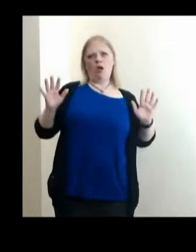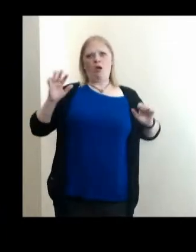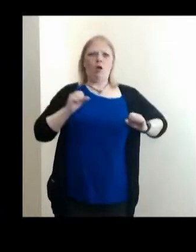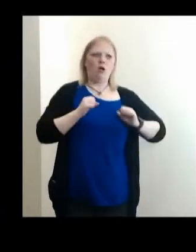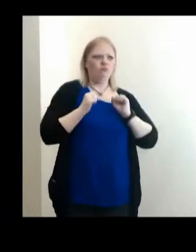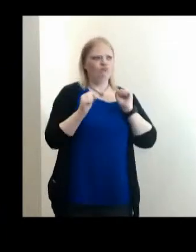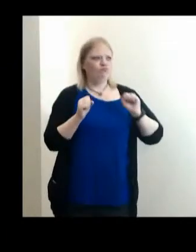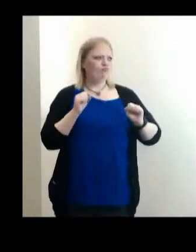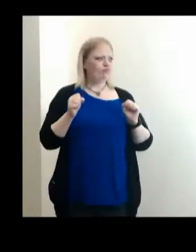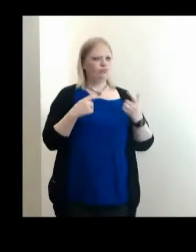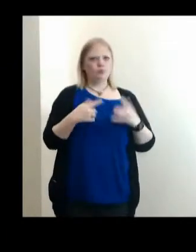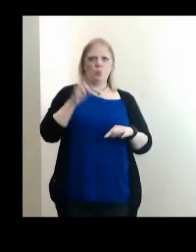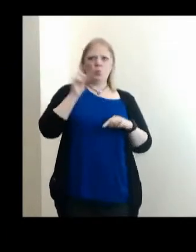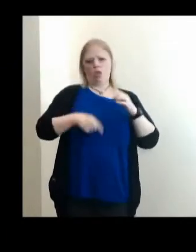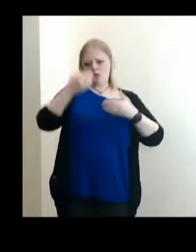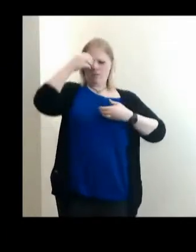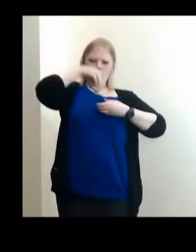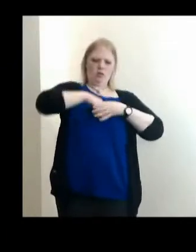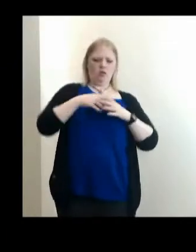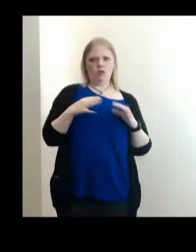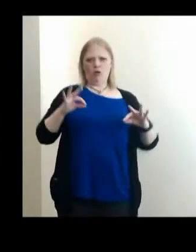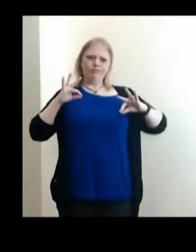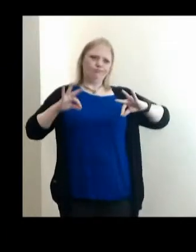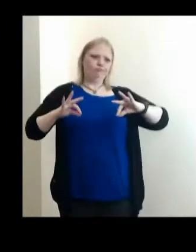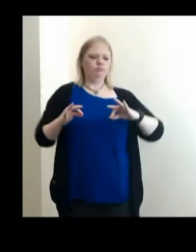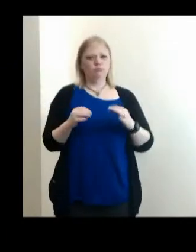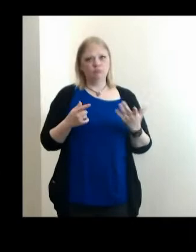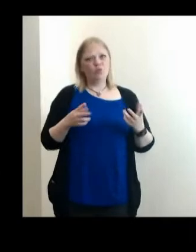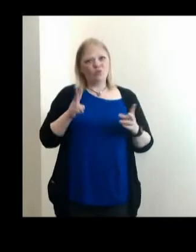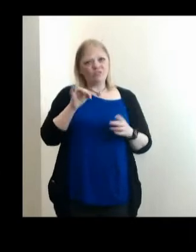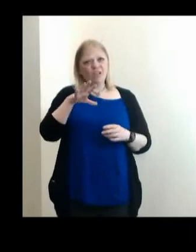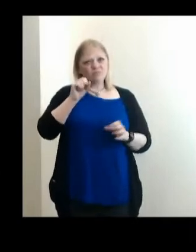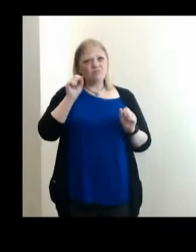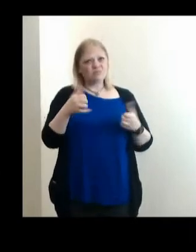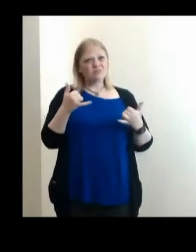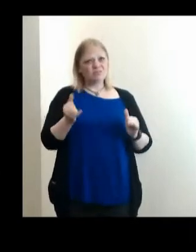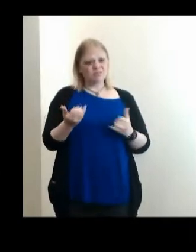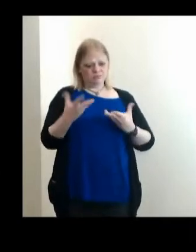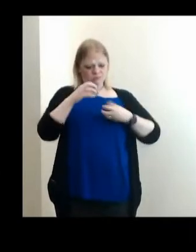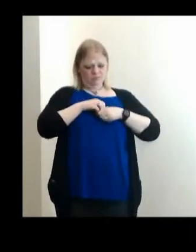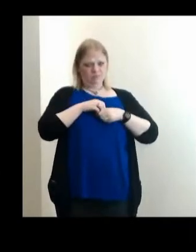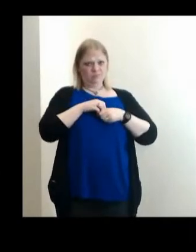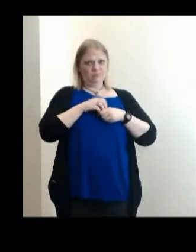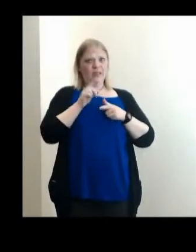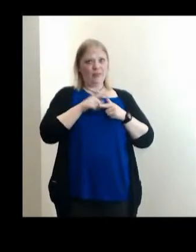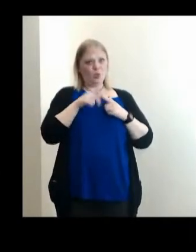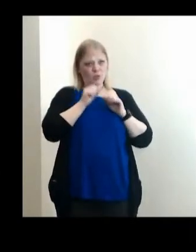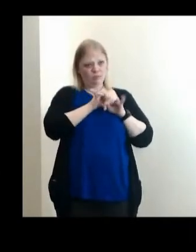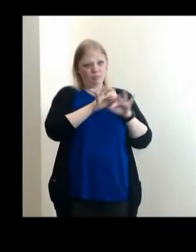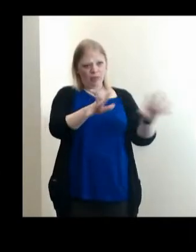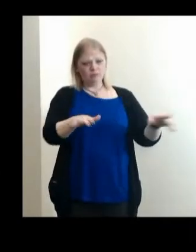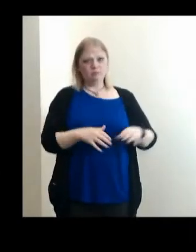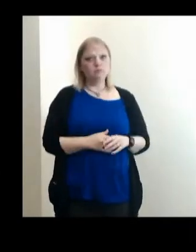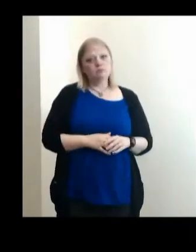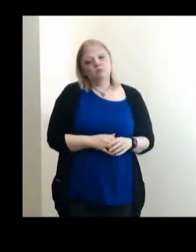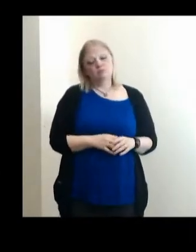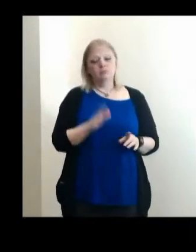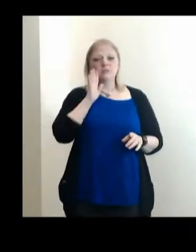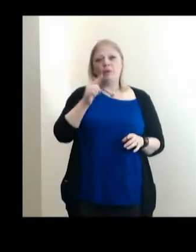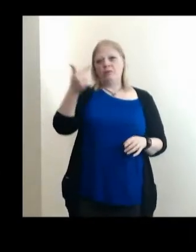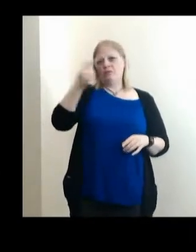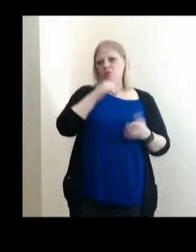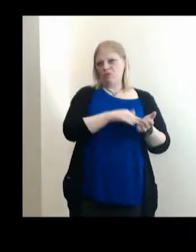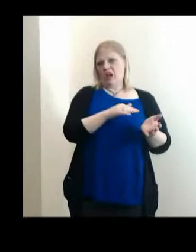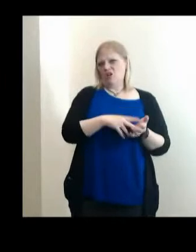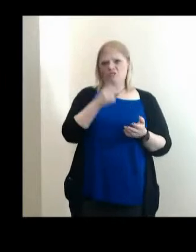bouncing off their body and the virus can't enter them. Well, the virus can enter them, and they can transmit the virus to someone else. But I'll turn it over to the